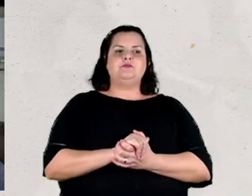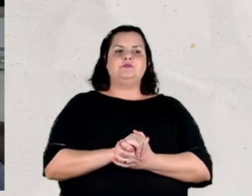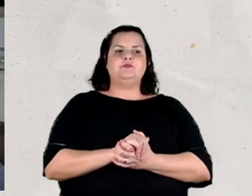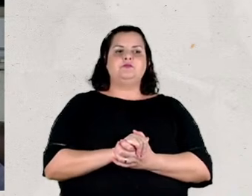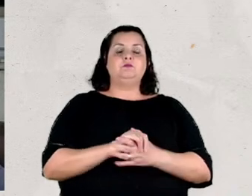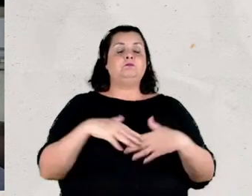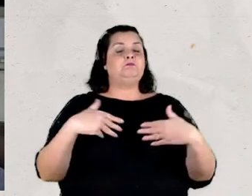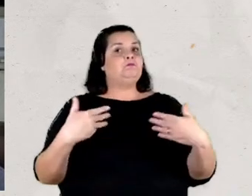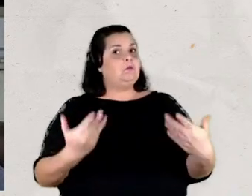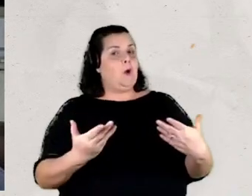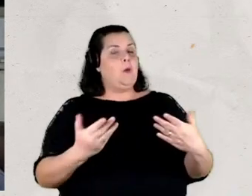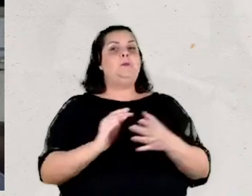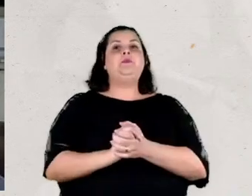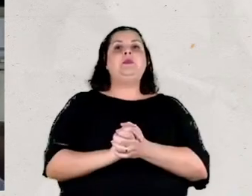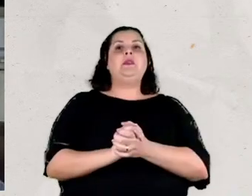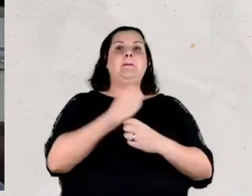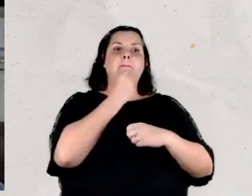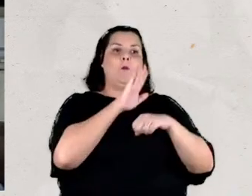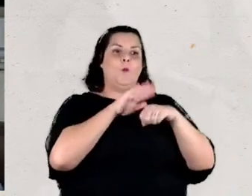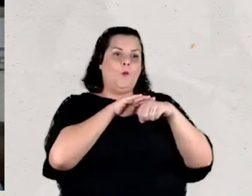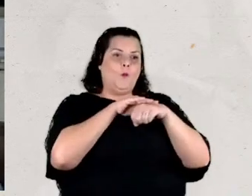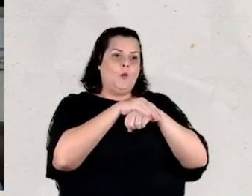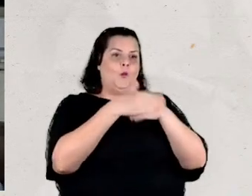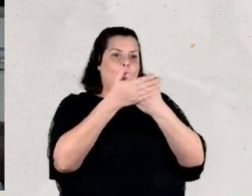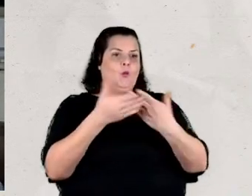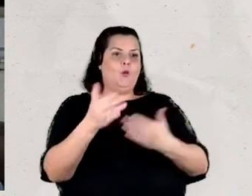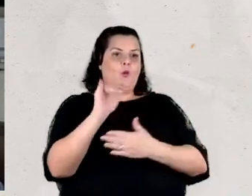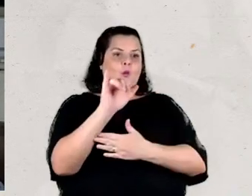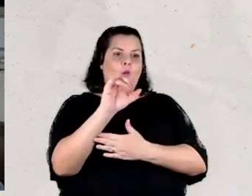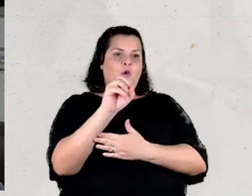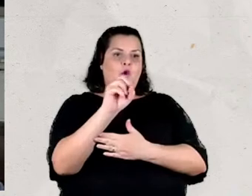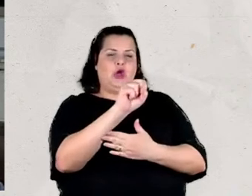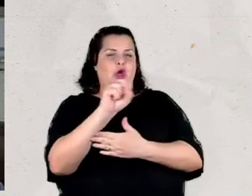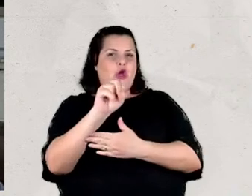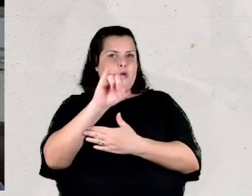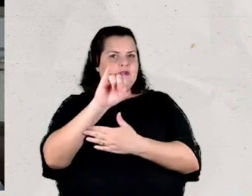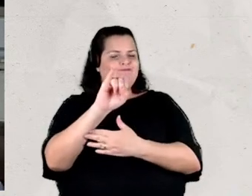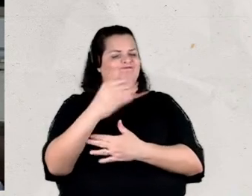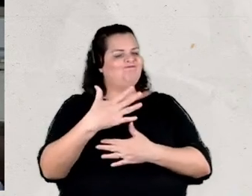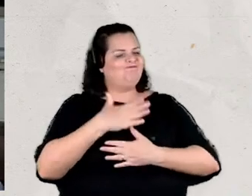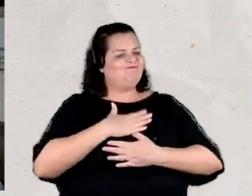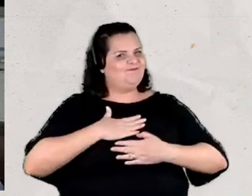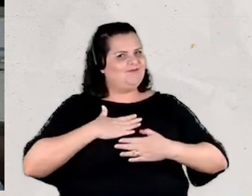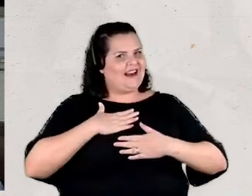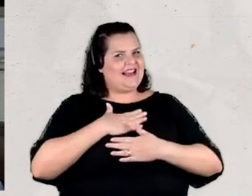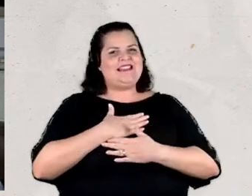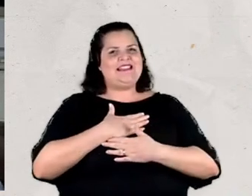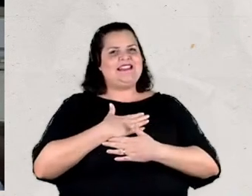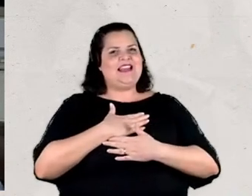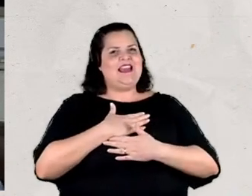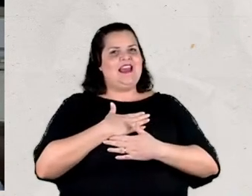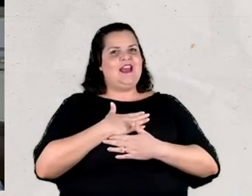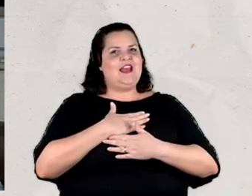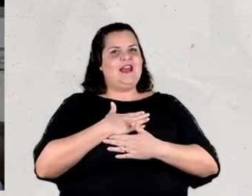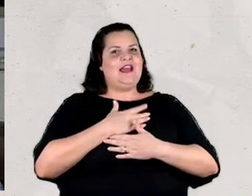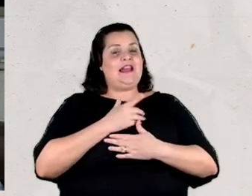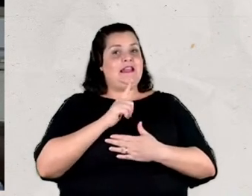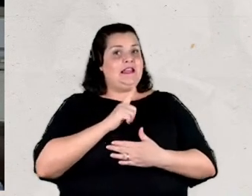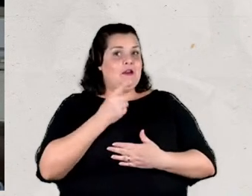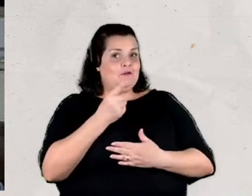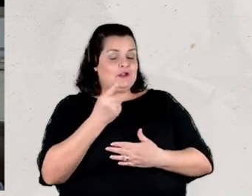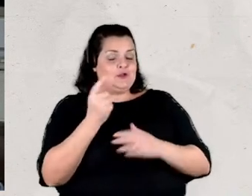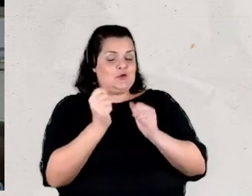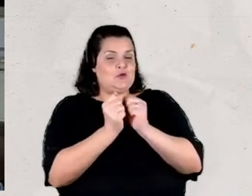Então, boa noite, Yossi. Realmente é um prazer ter aqui a você conosco.